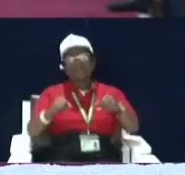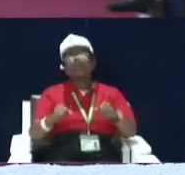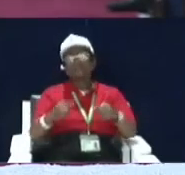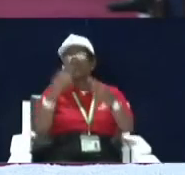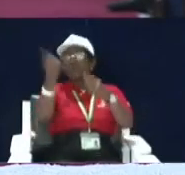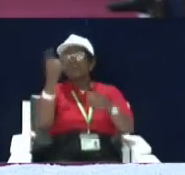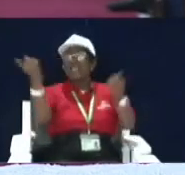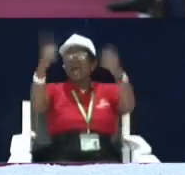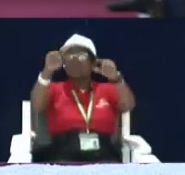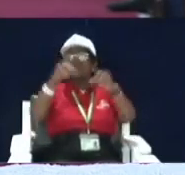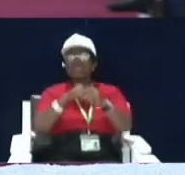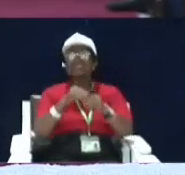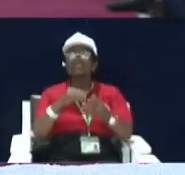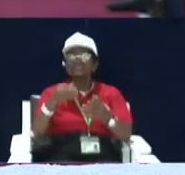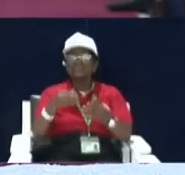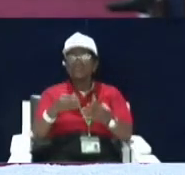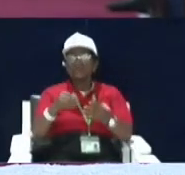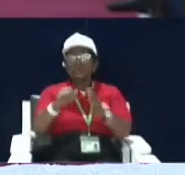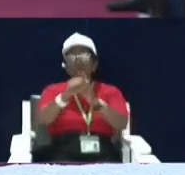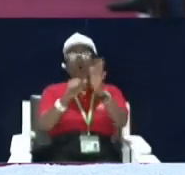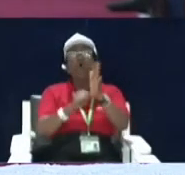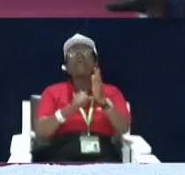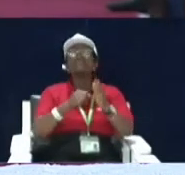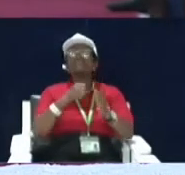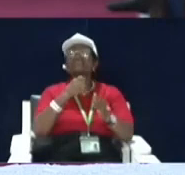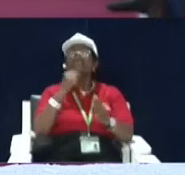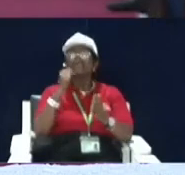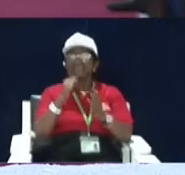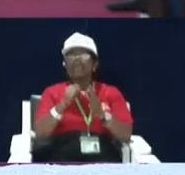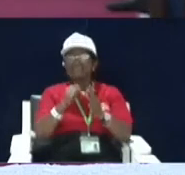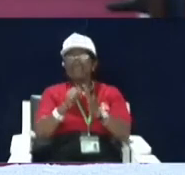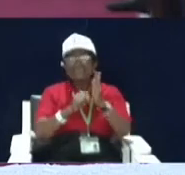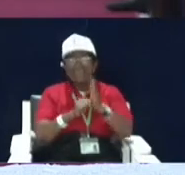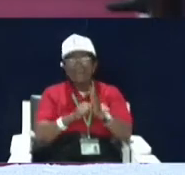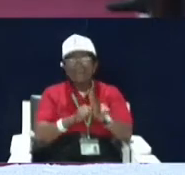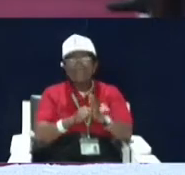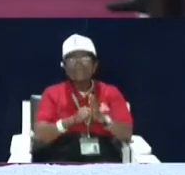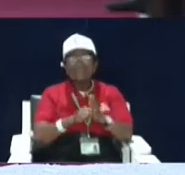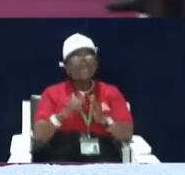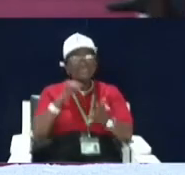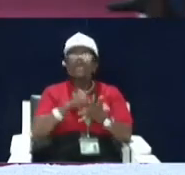New Testament because we are now in the age of grace.